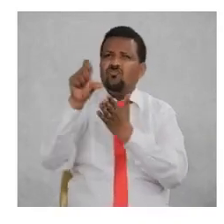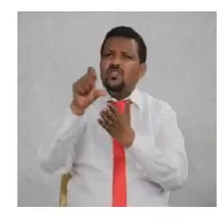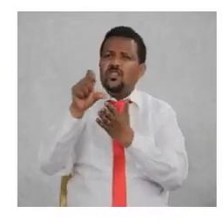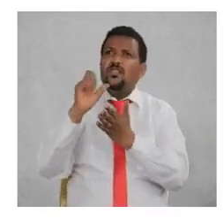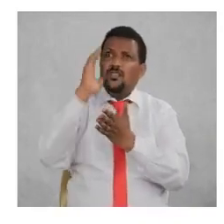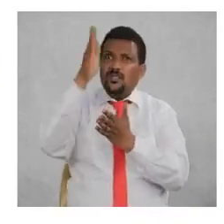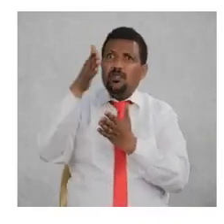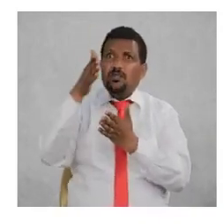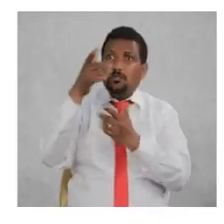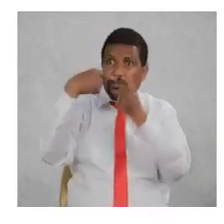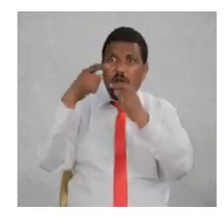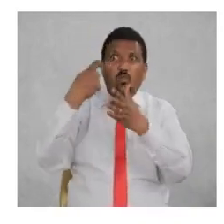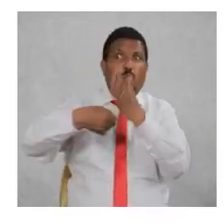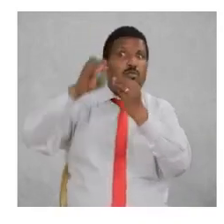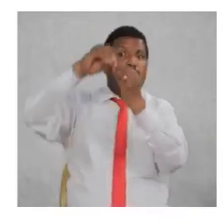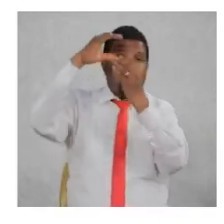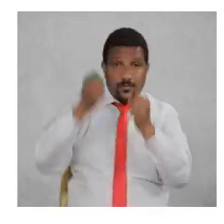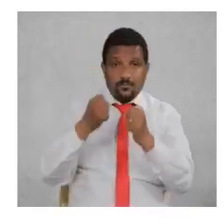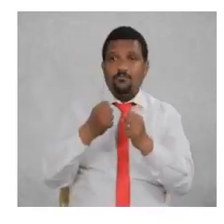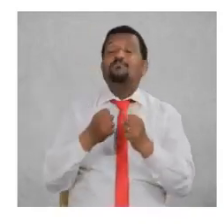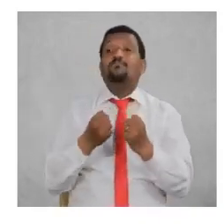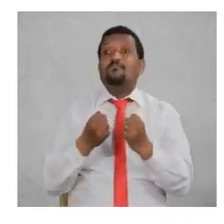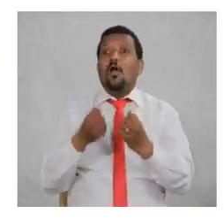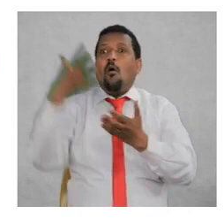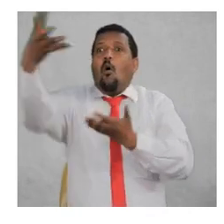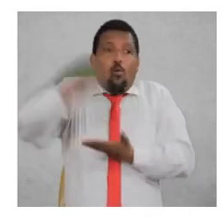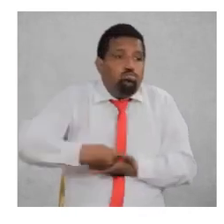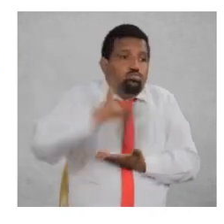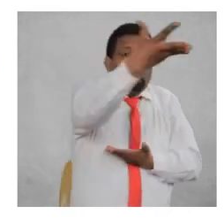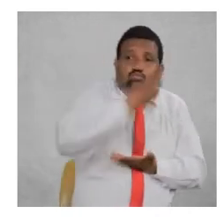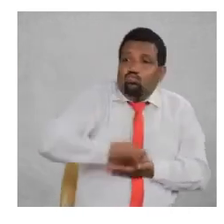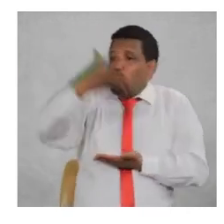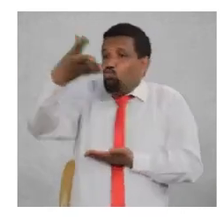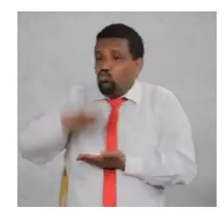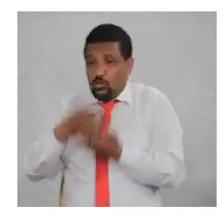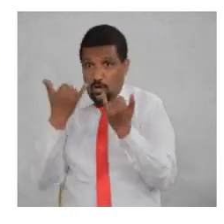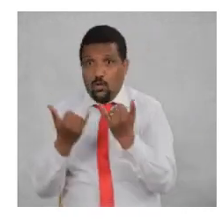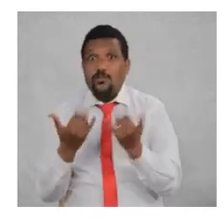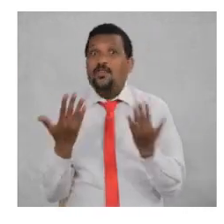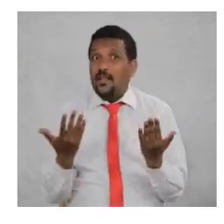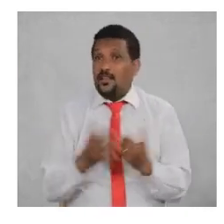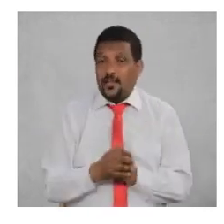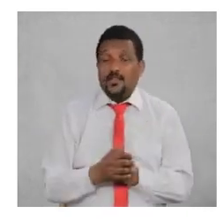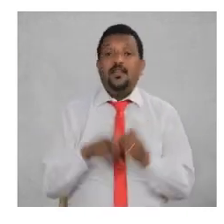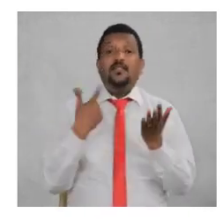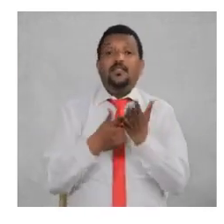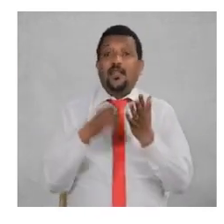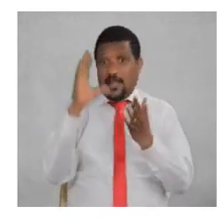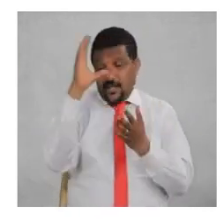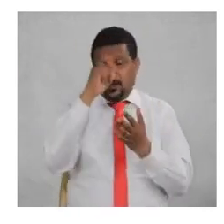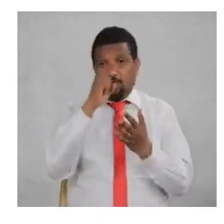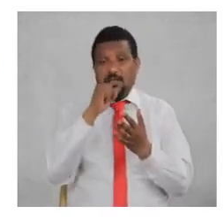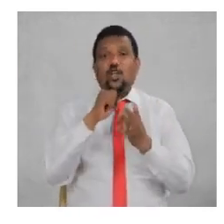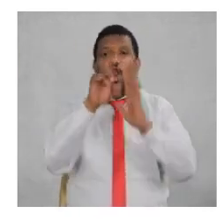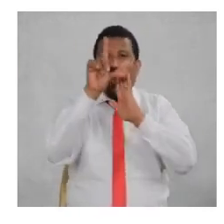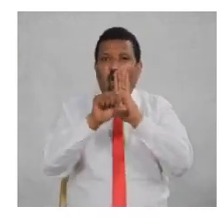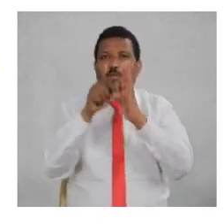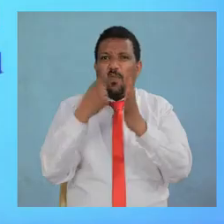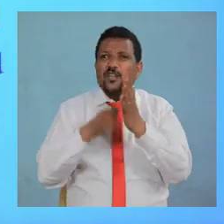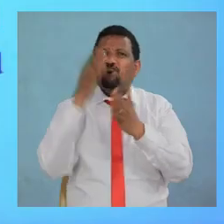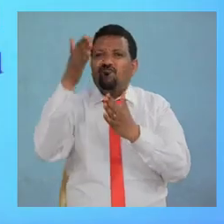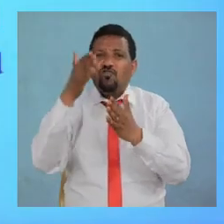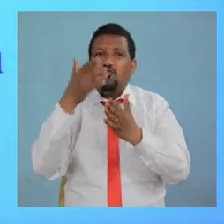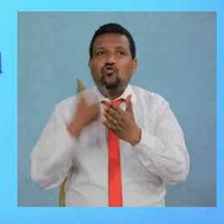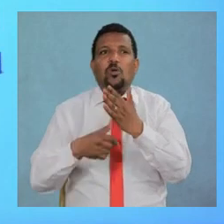prices in the near future, then you will buy more of a commodity as now, and if you expect lower prices in the near